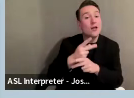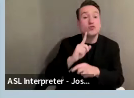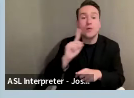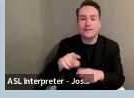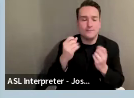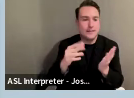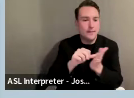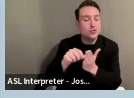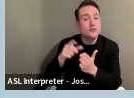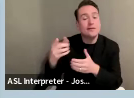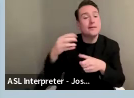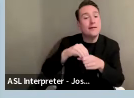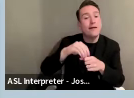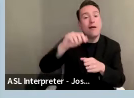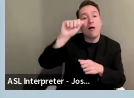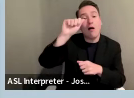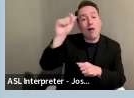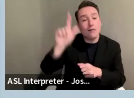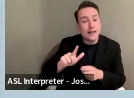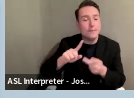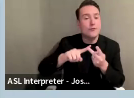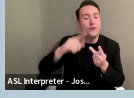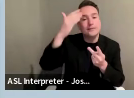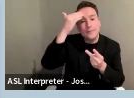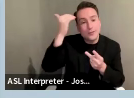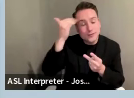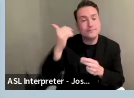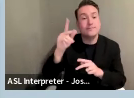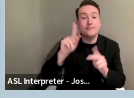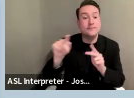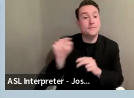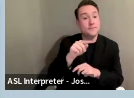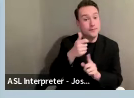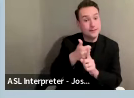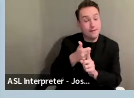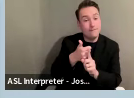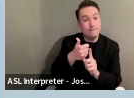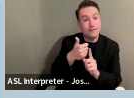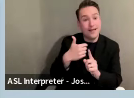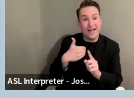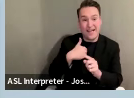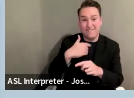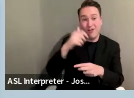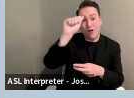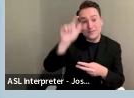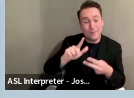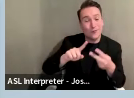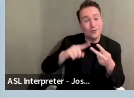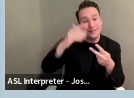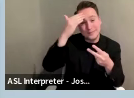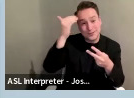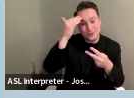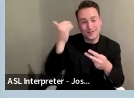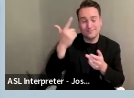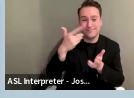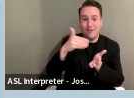like Alzheimer's and dementia. Those of us who know people who have had either of those diseases know that